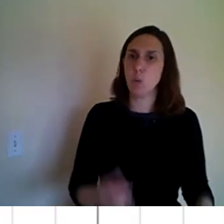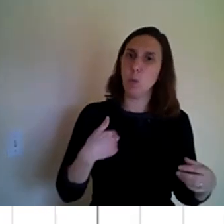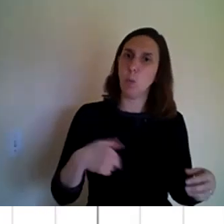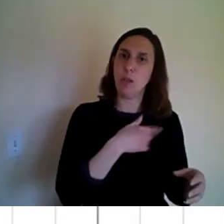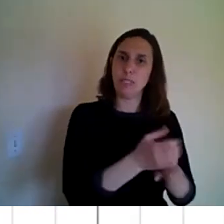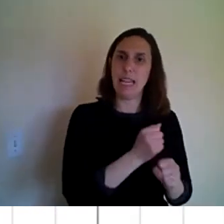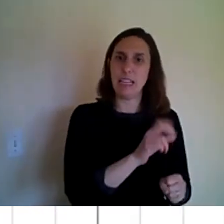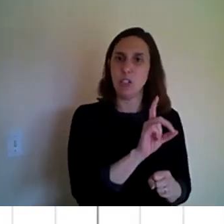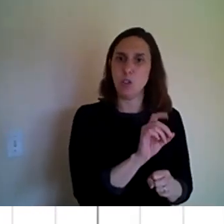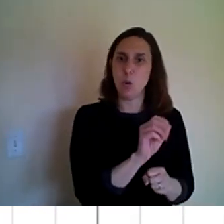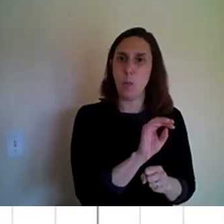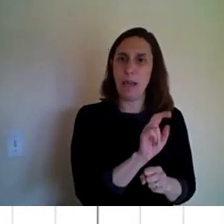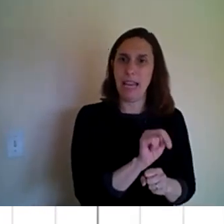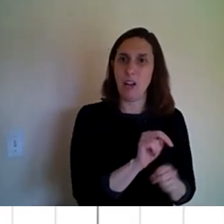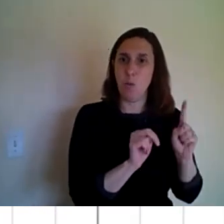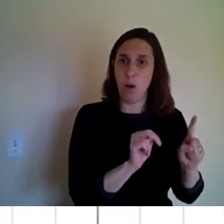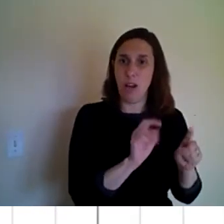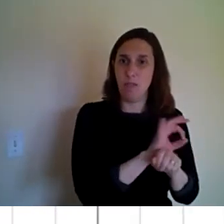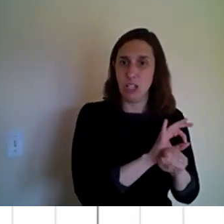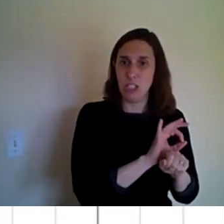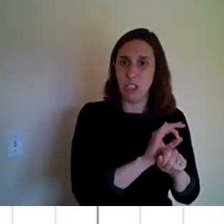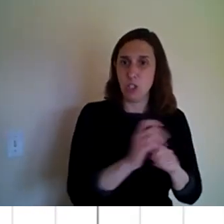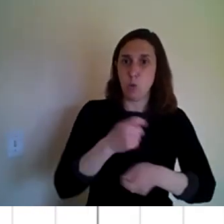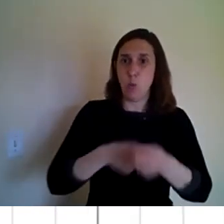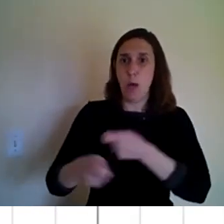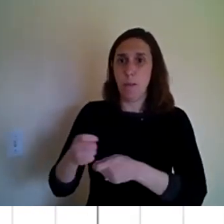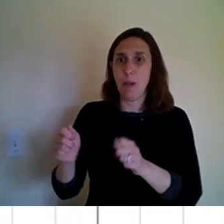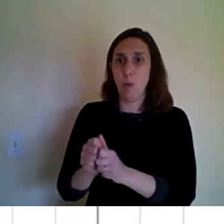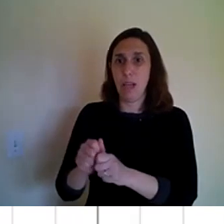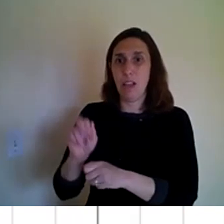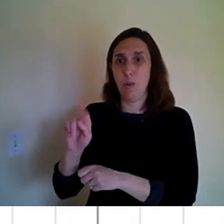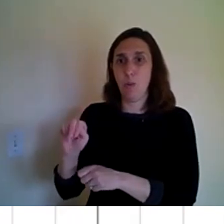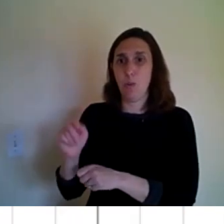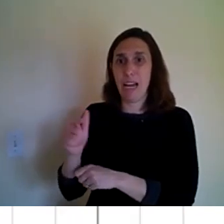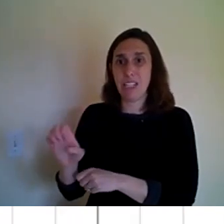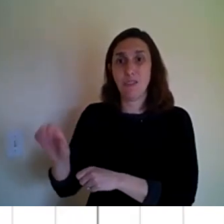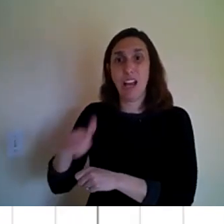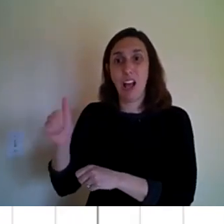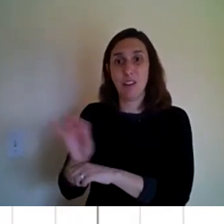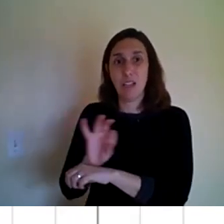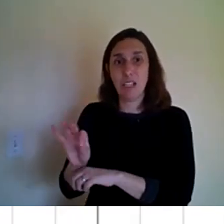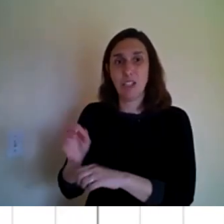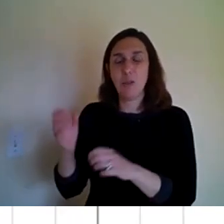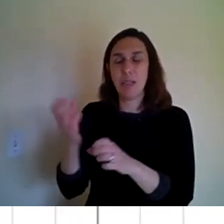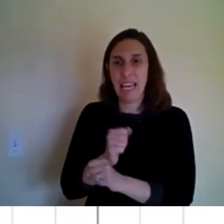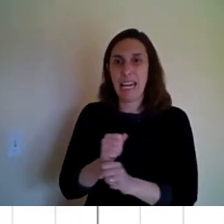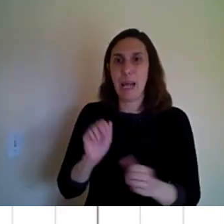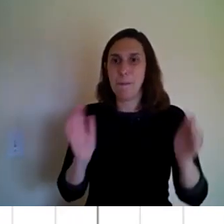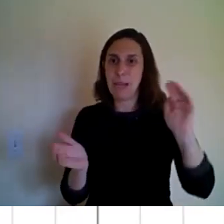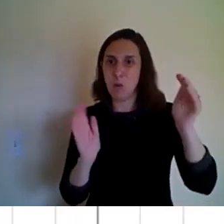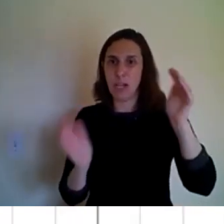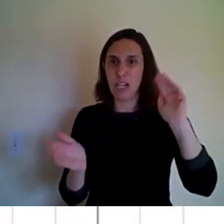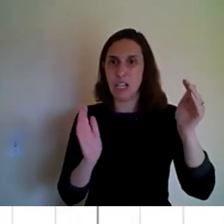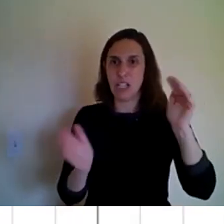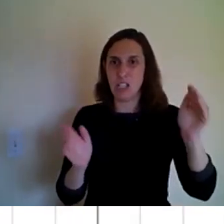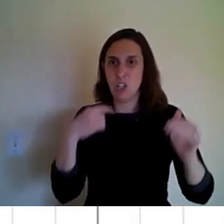function and swapping it with the range of another function, we get this mirroring effect.